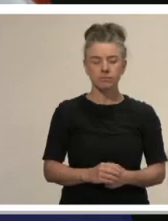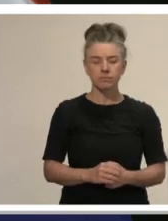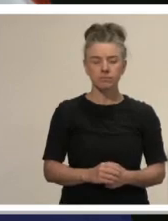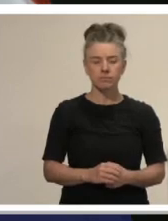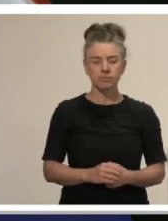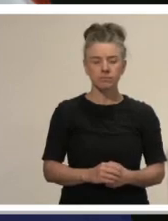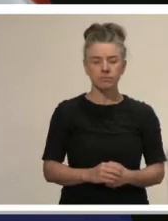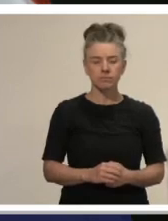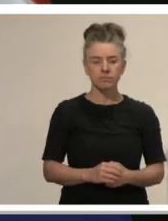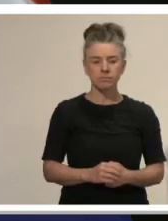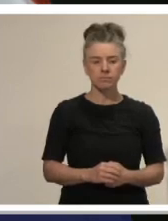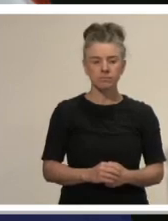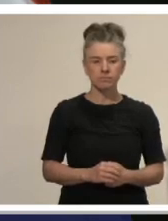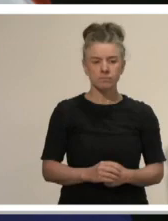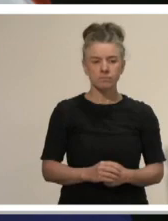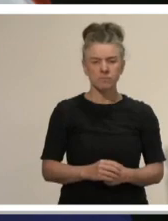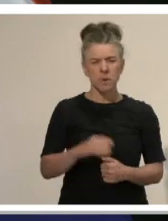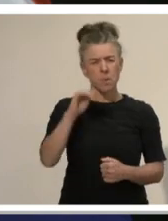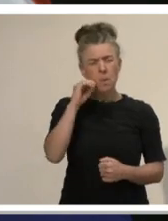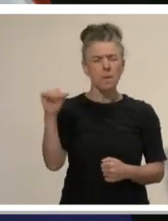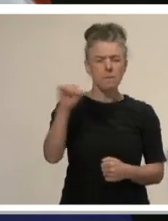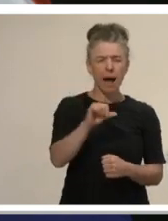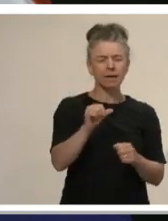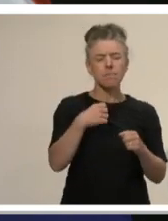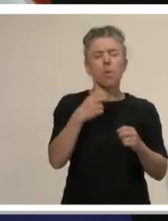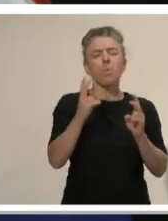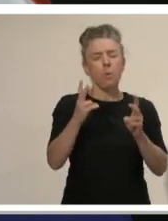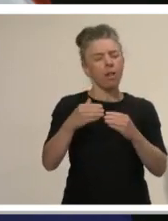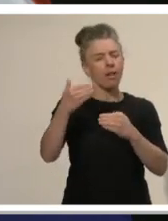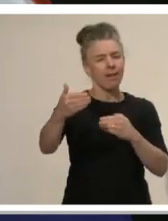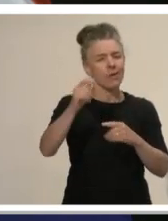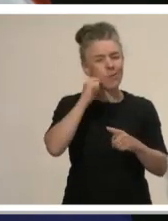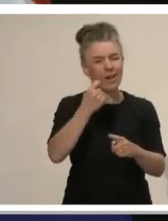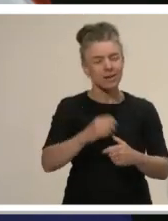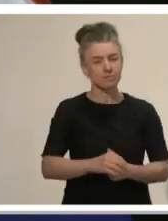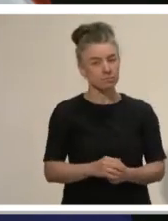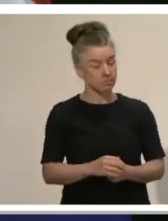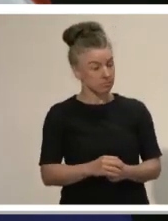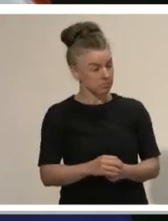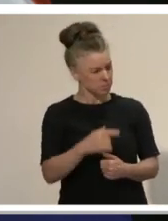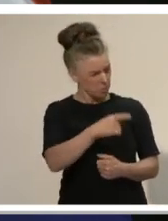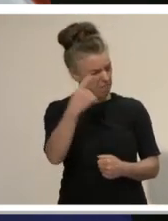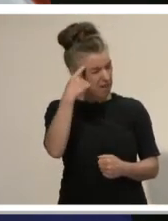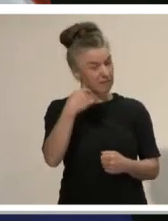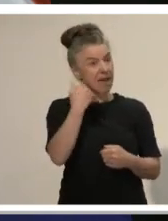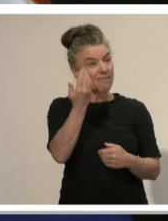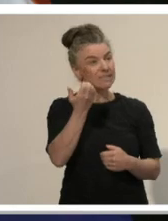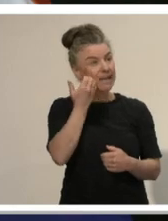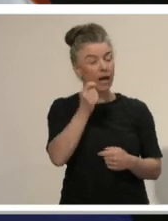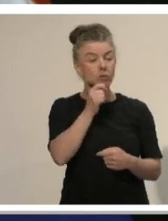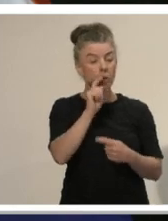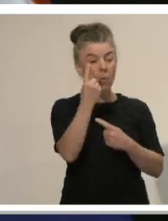sat on sitting days. So I imagine we'll return to a bit of a routine that factors How in. many of these daily press conferences have been helpful for New Zealanders that have